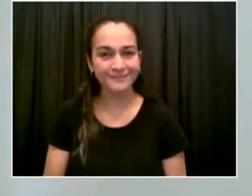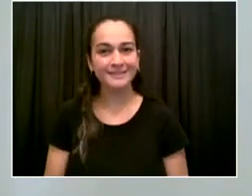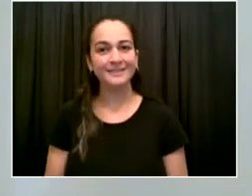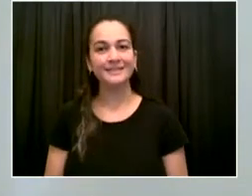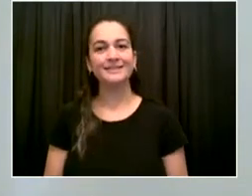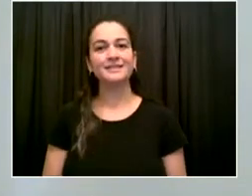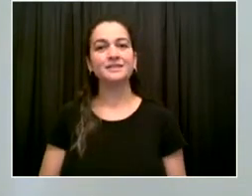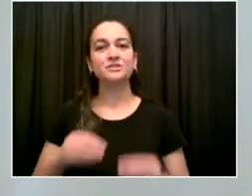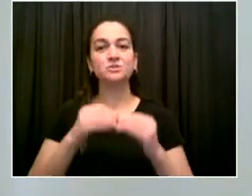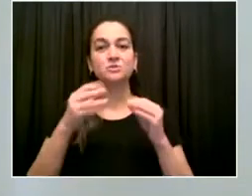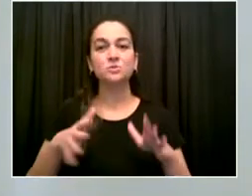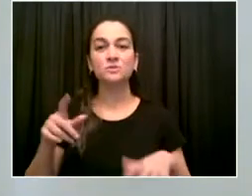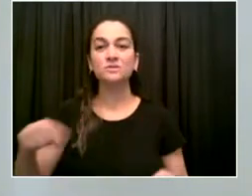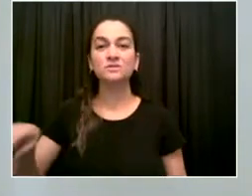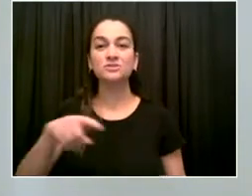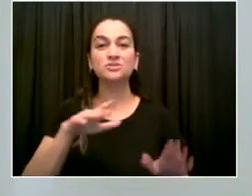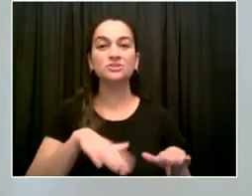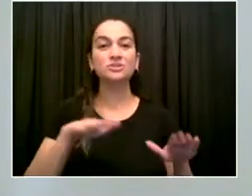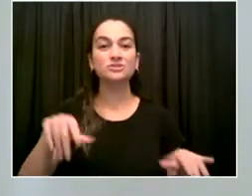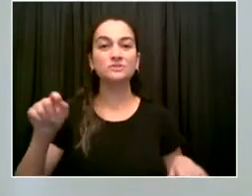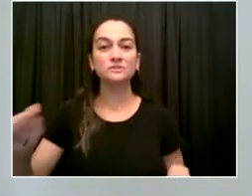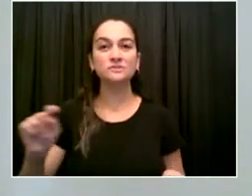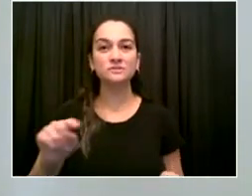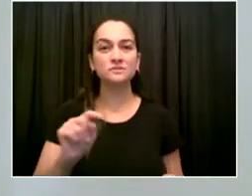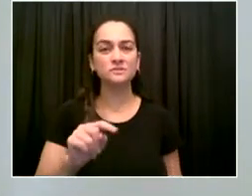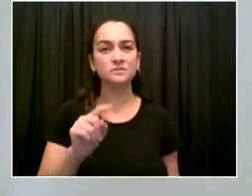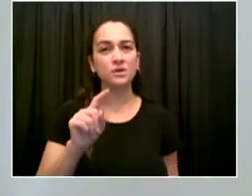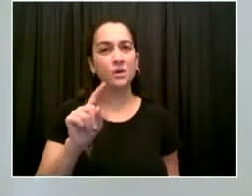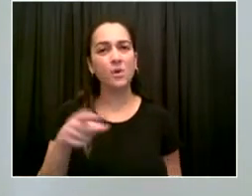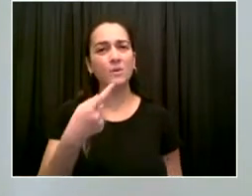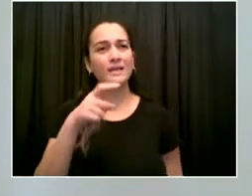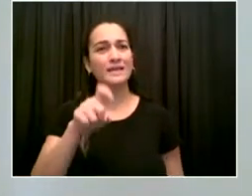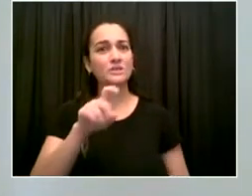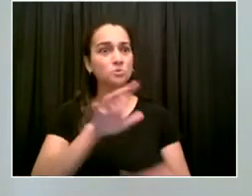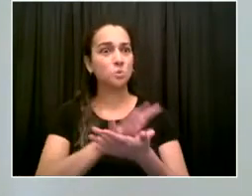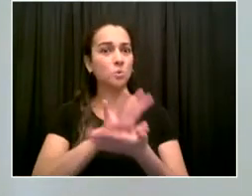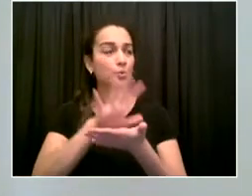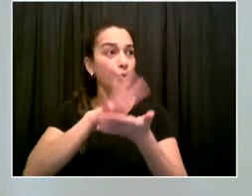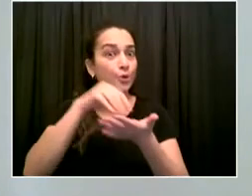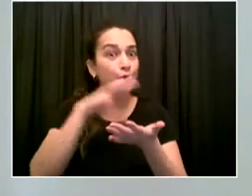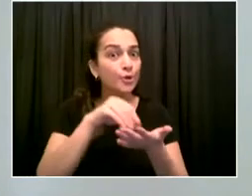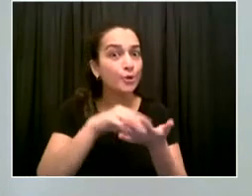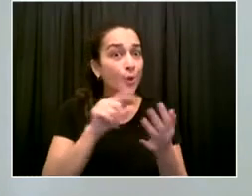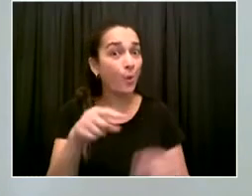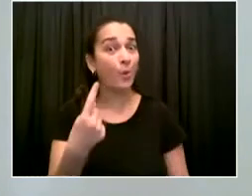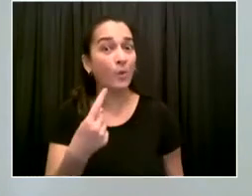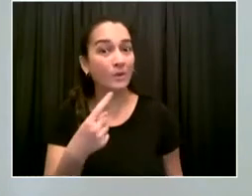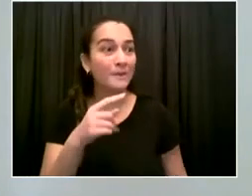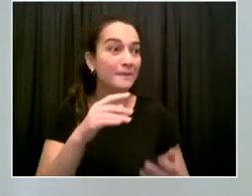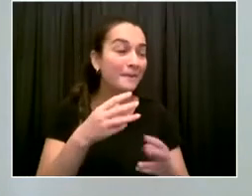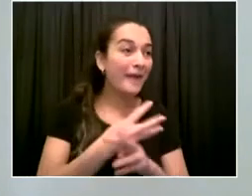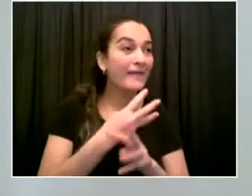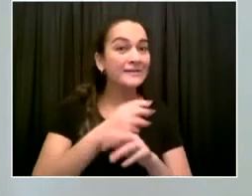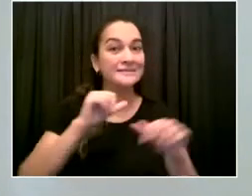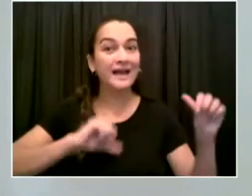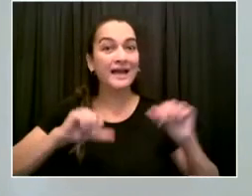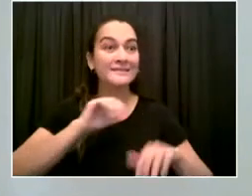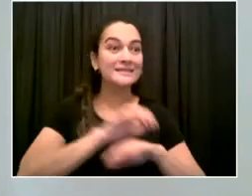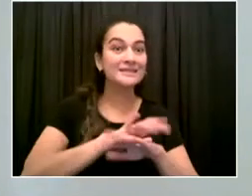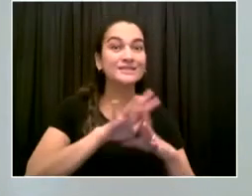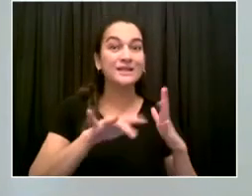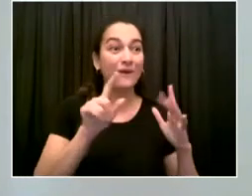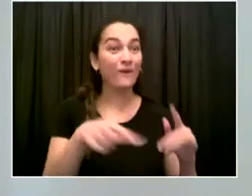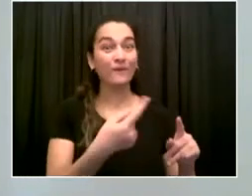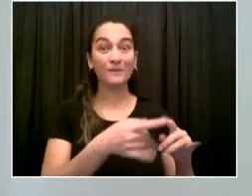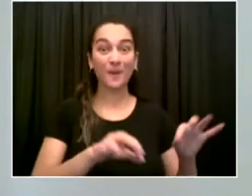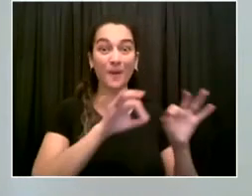about the books and the pencils. It was about their mental health needs. Our children were often in a place